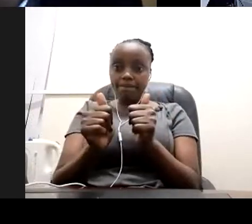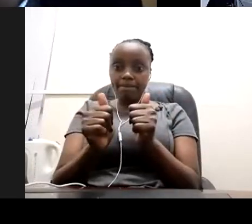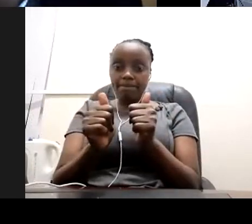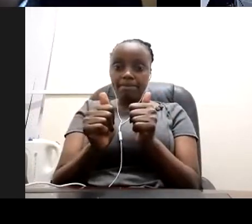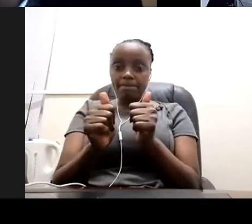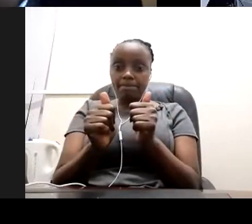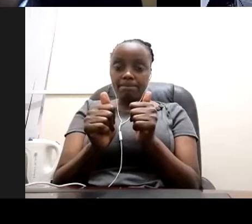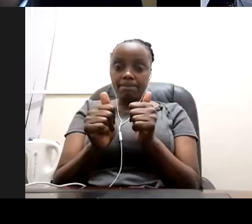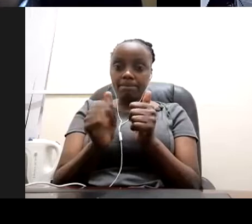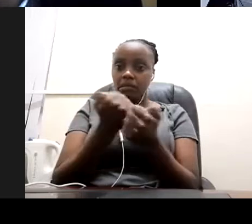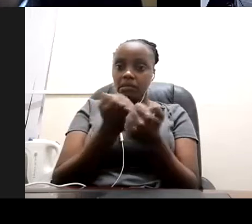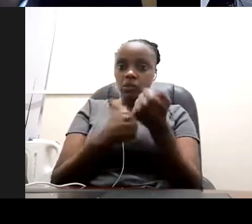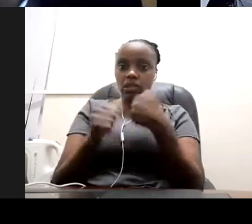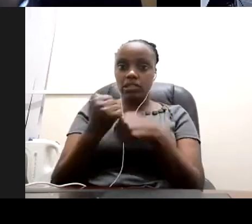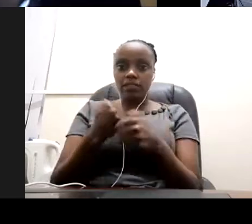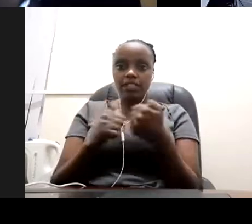reactivating